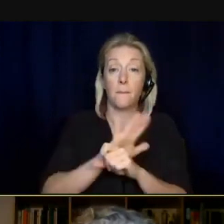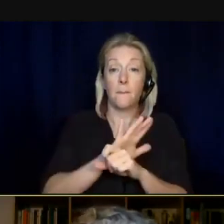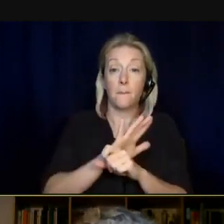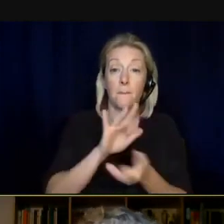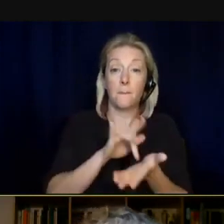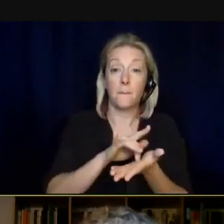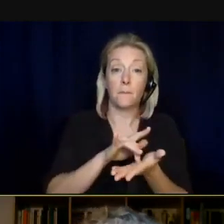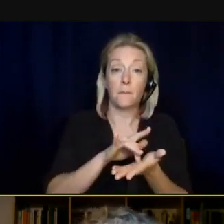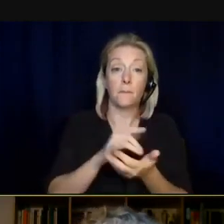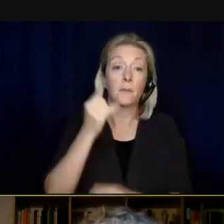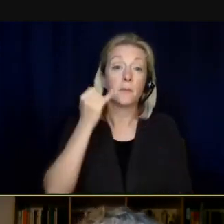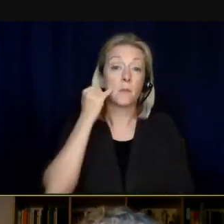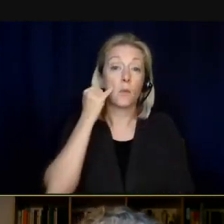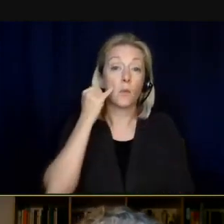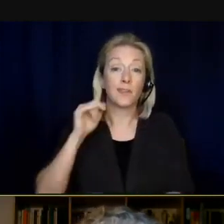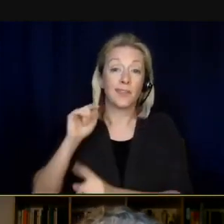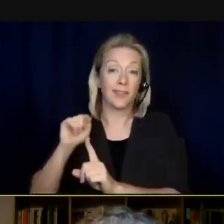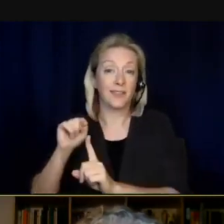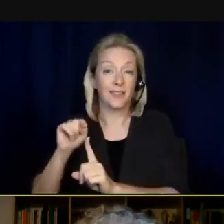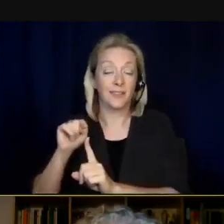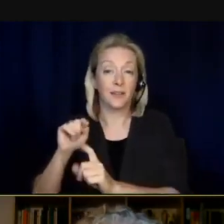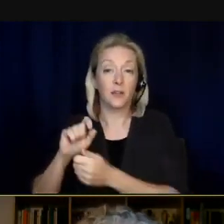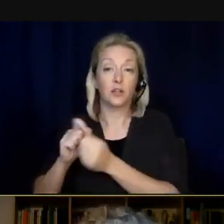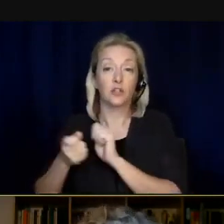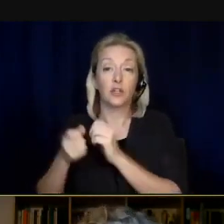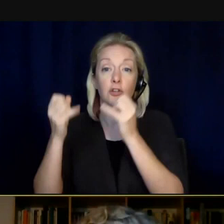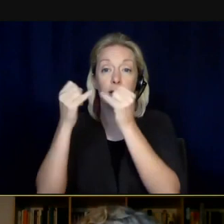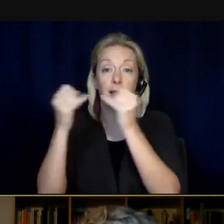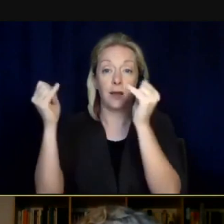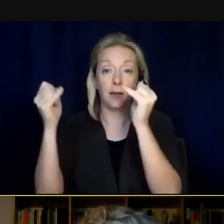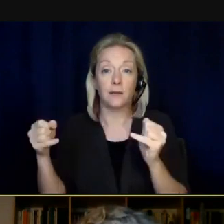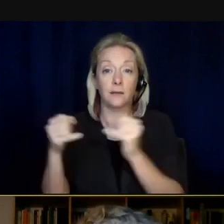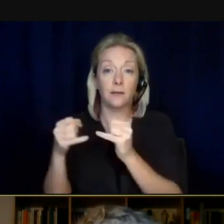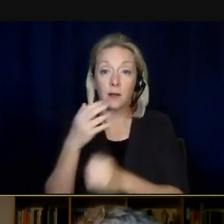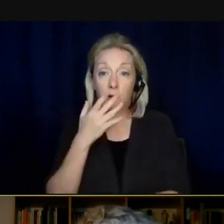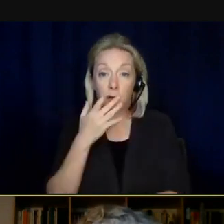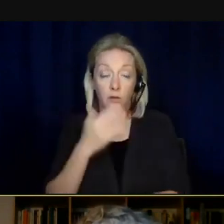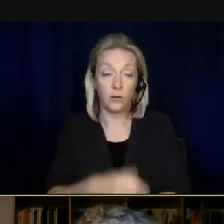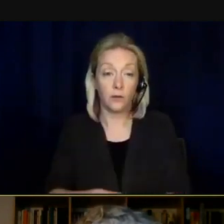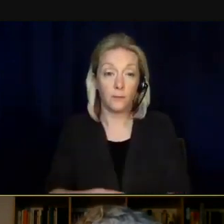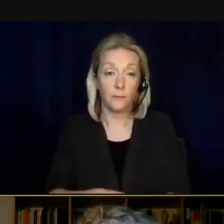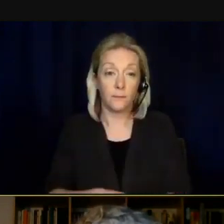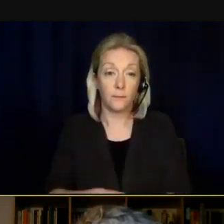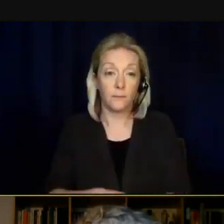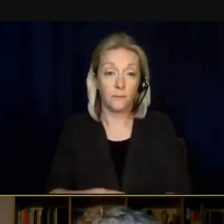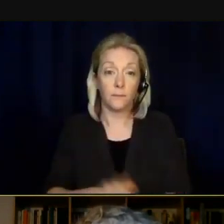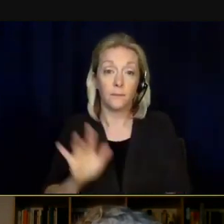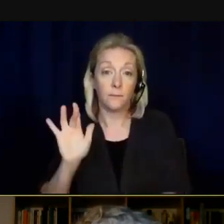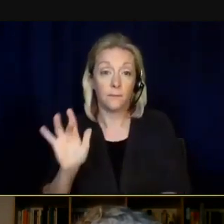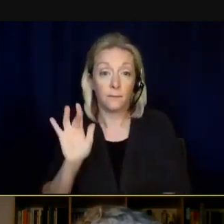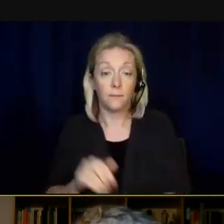middle. This part allows me to change the outline of anything. So if I click